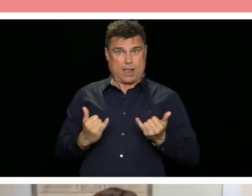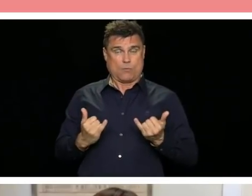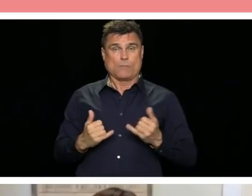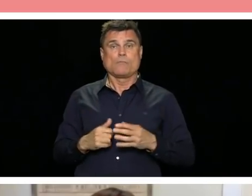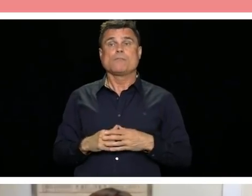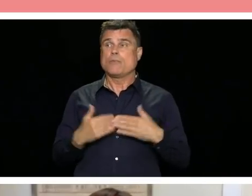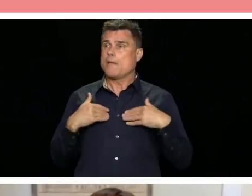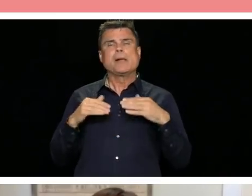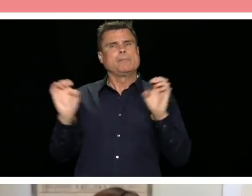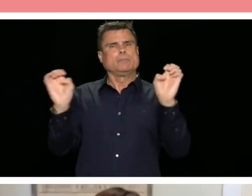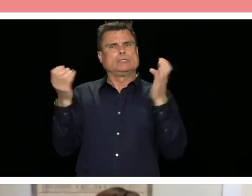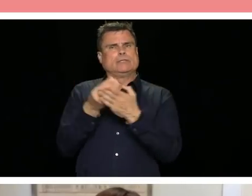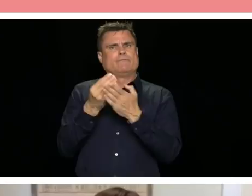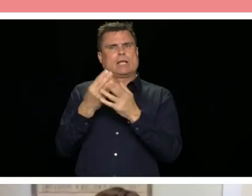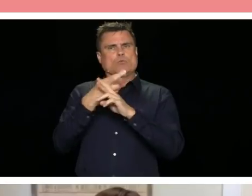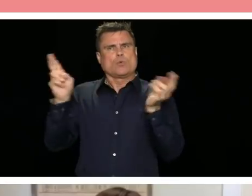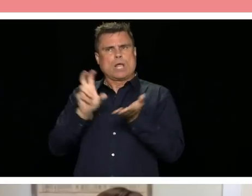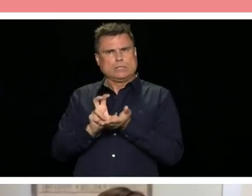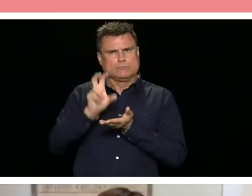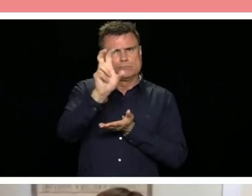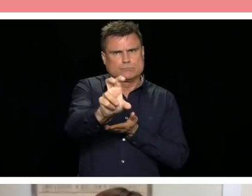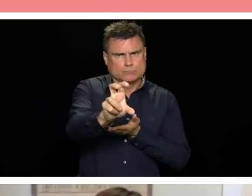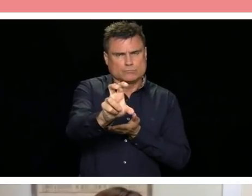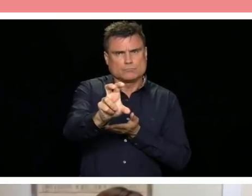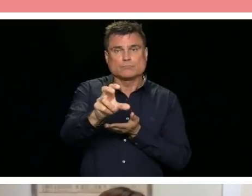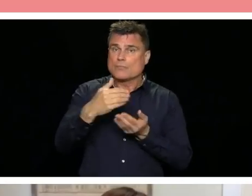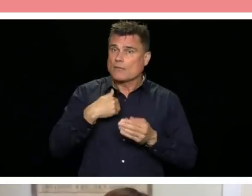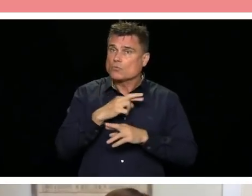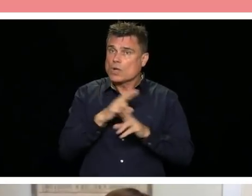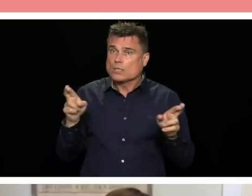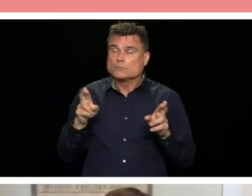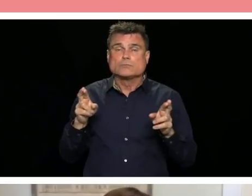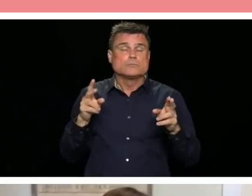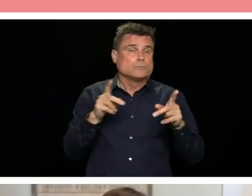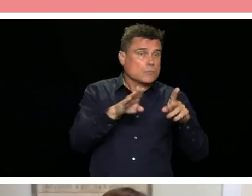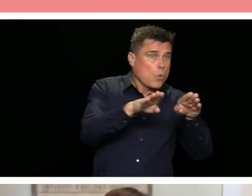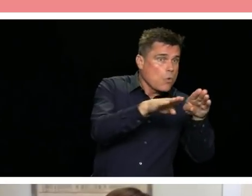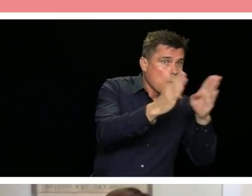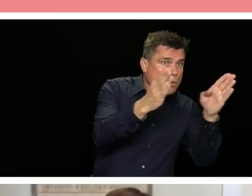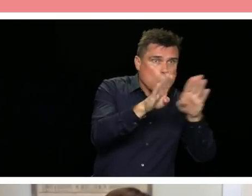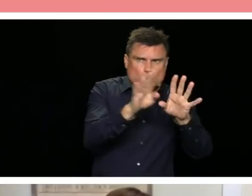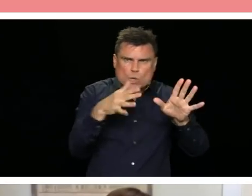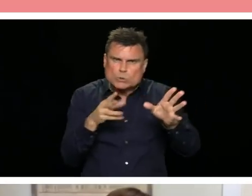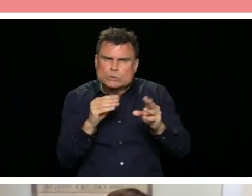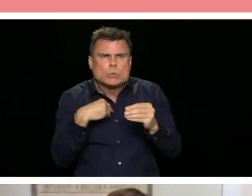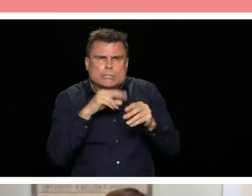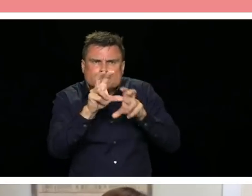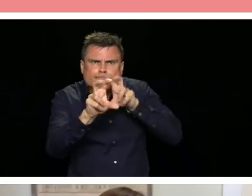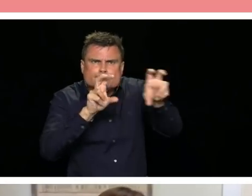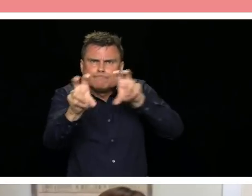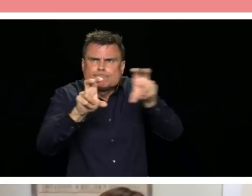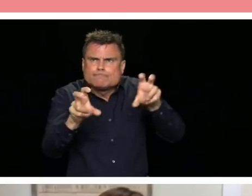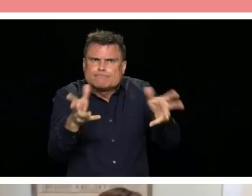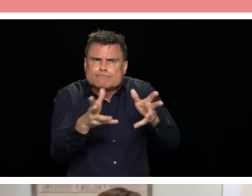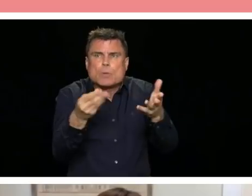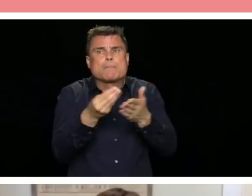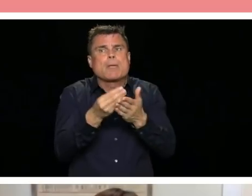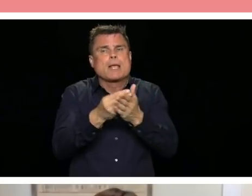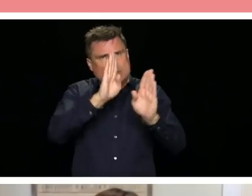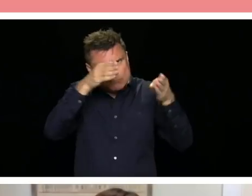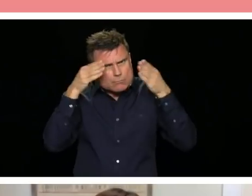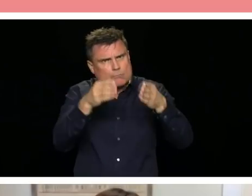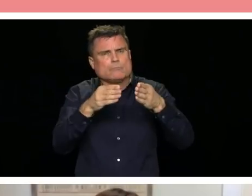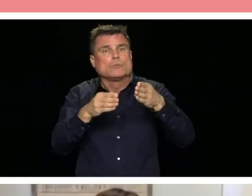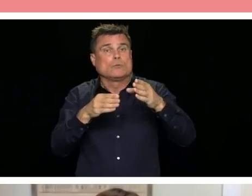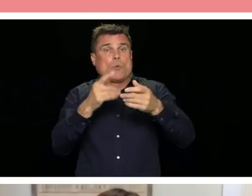many providers will come back to resume and increase their capacity. We're going to definitely monitor the situation, work with providers and